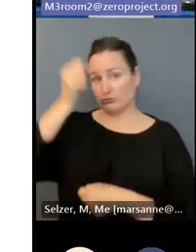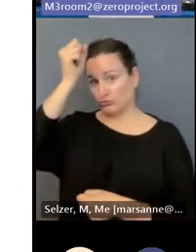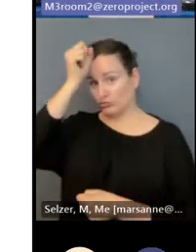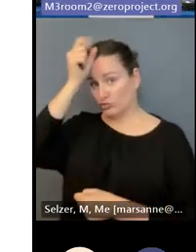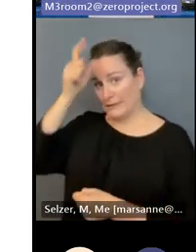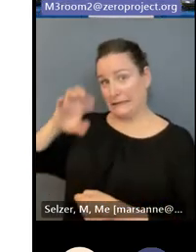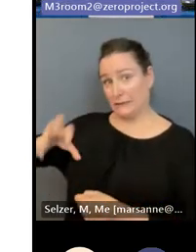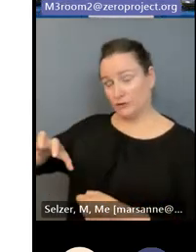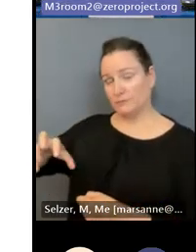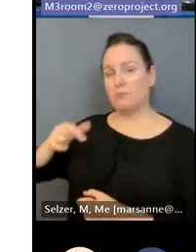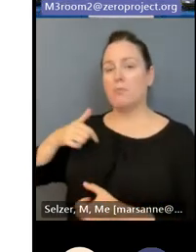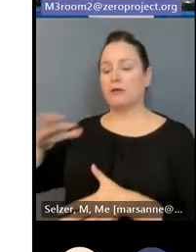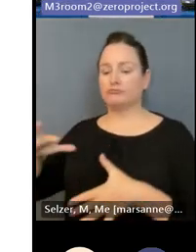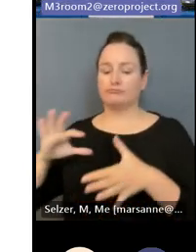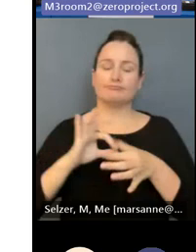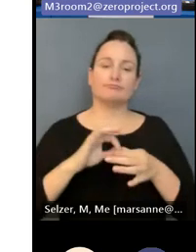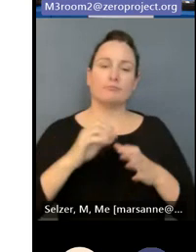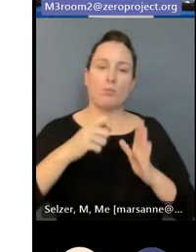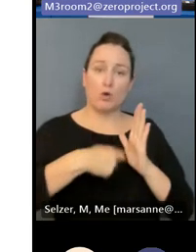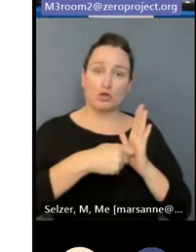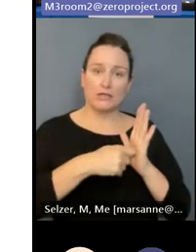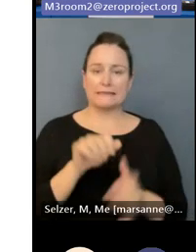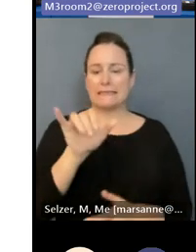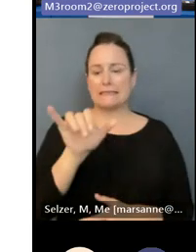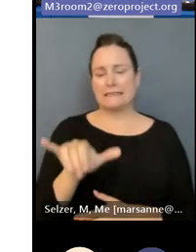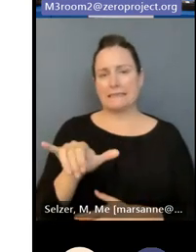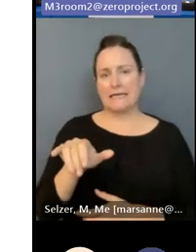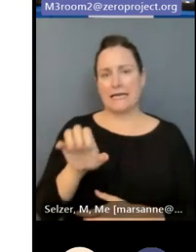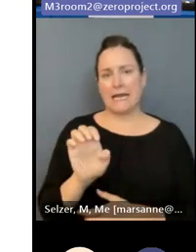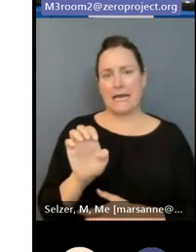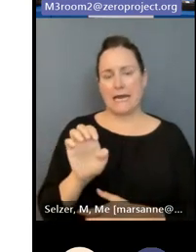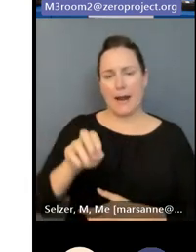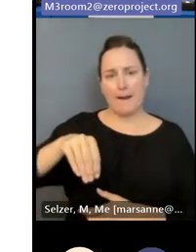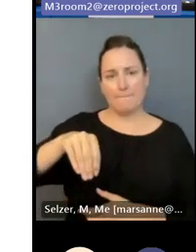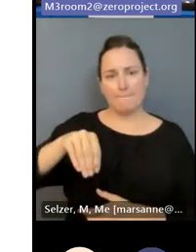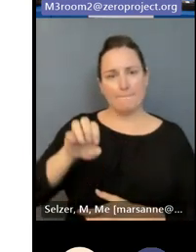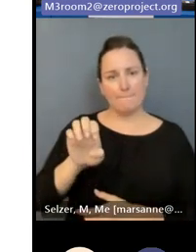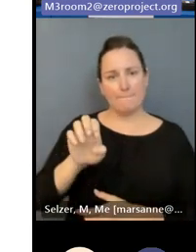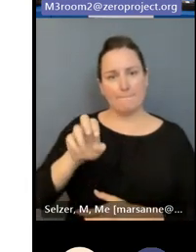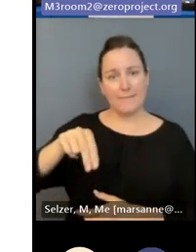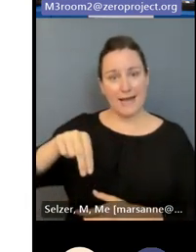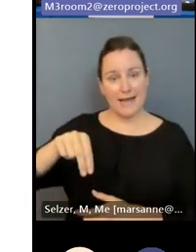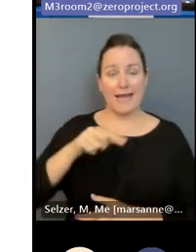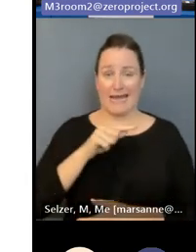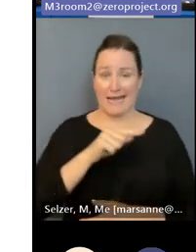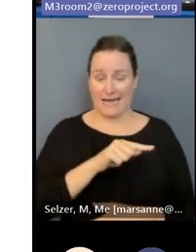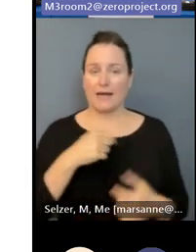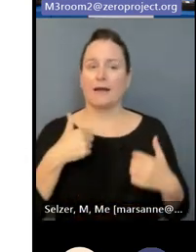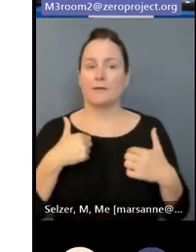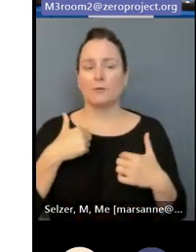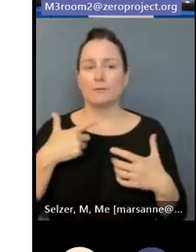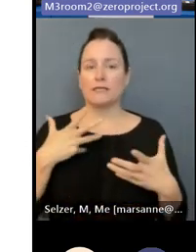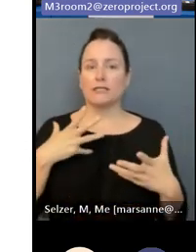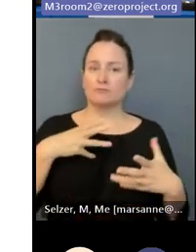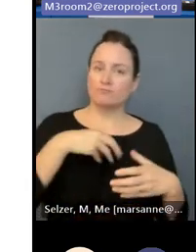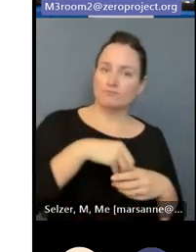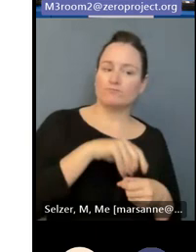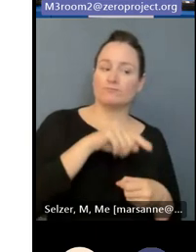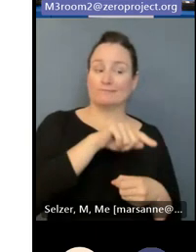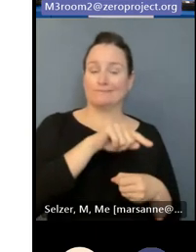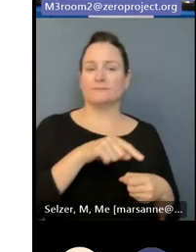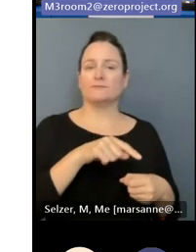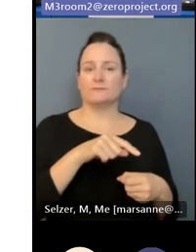Yemen as an inclusion advisor. And I'm also quite into the inclusive education space also in my